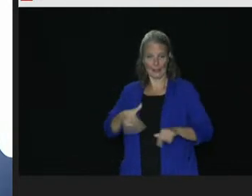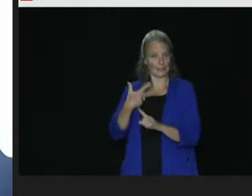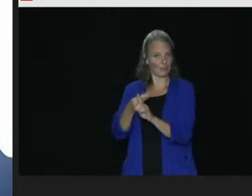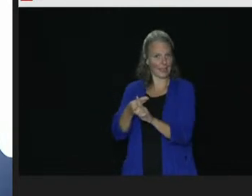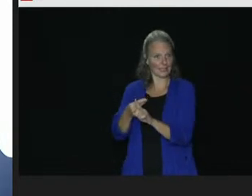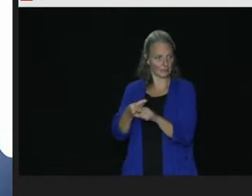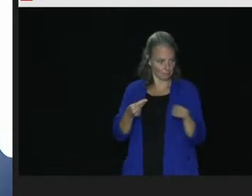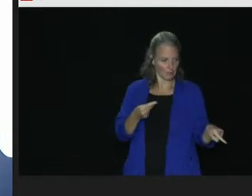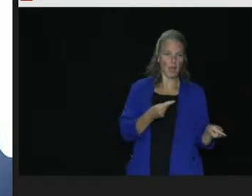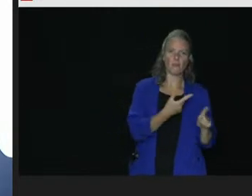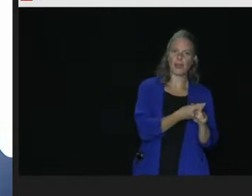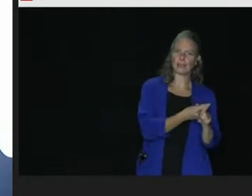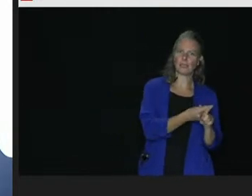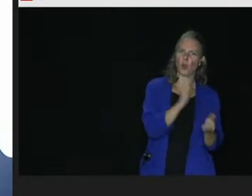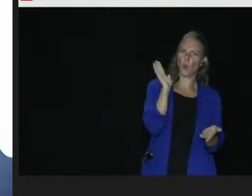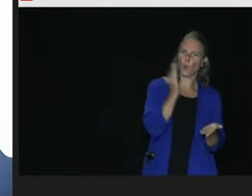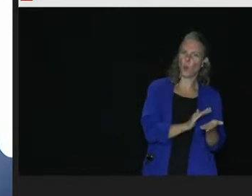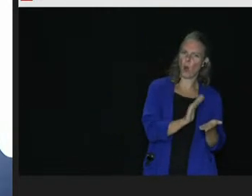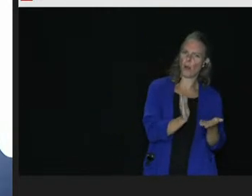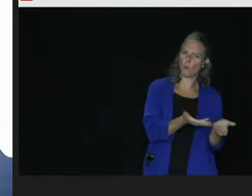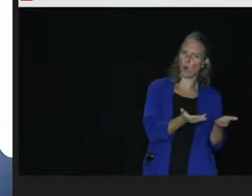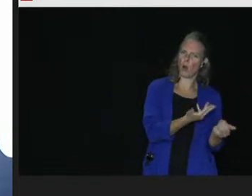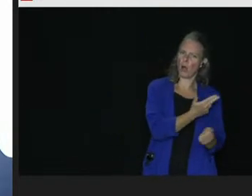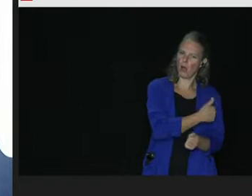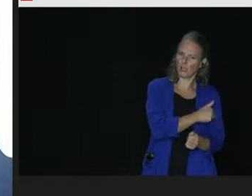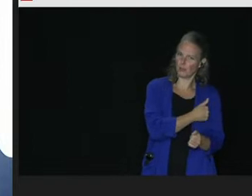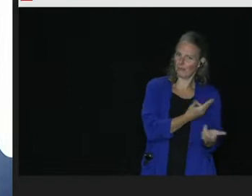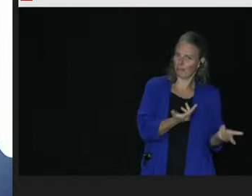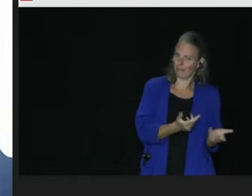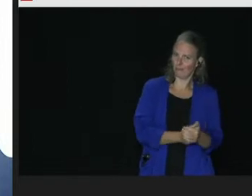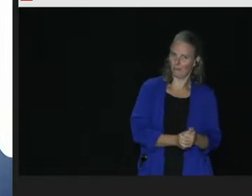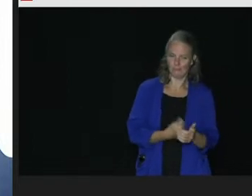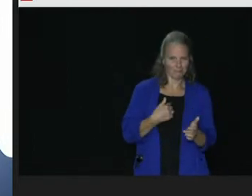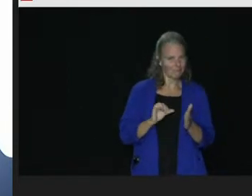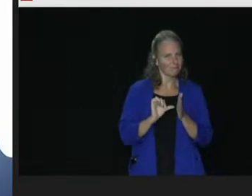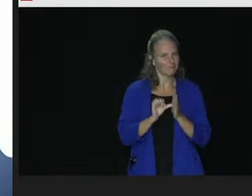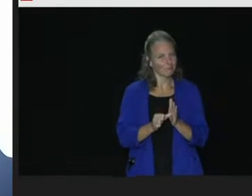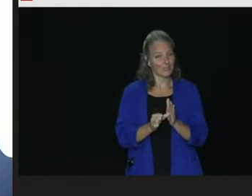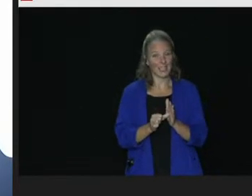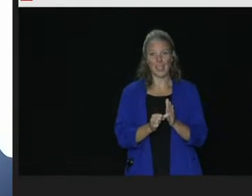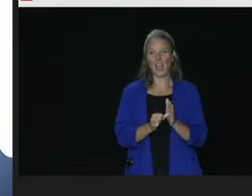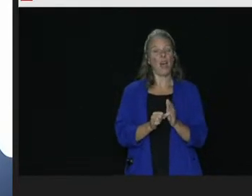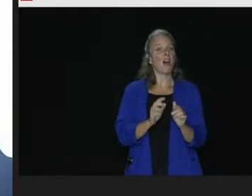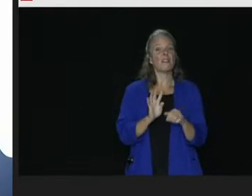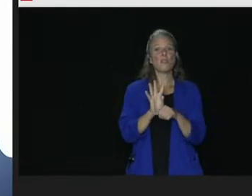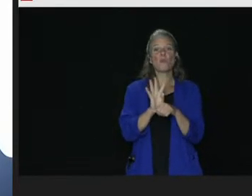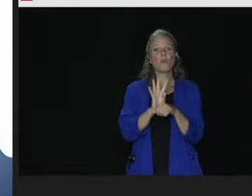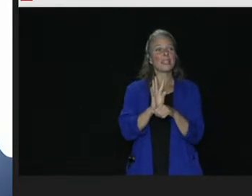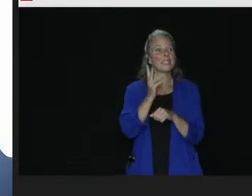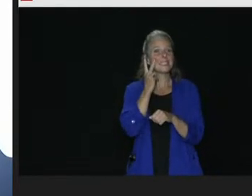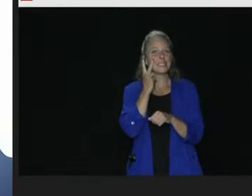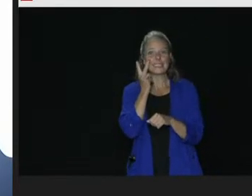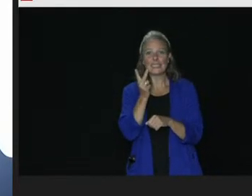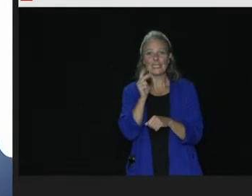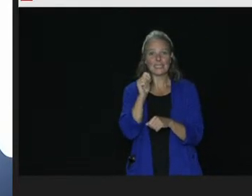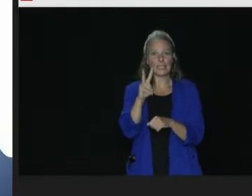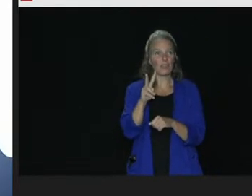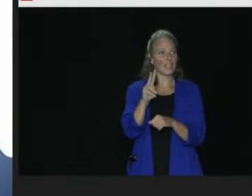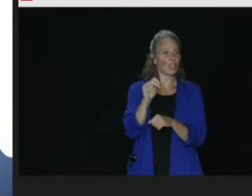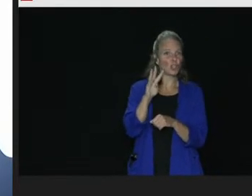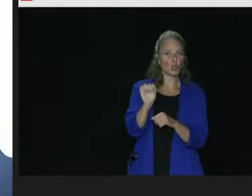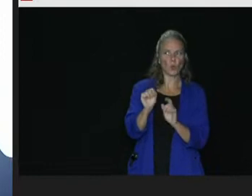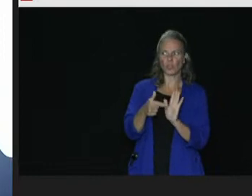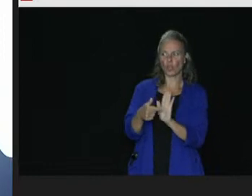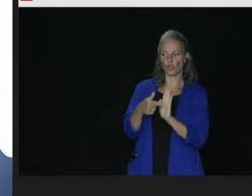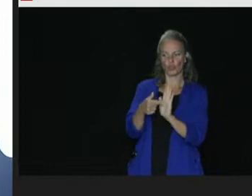at some of the videos you've seen now on TV with individuals in the ICUs who weren't vaccinated and now realizing